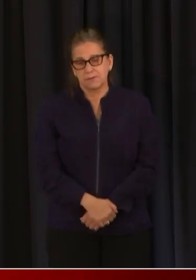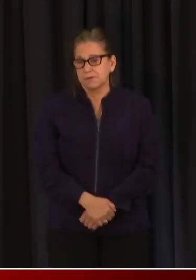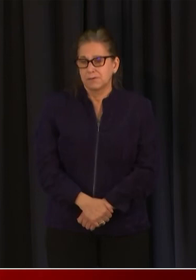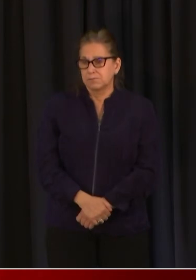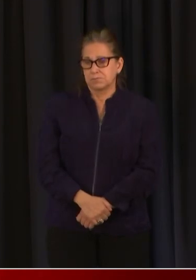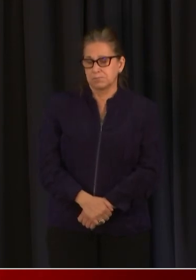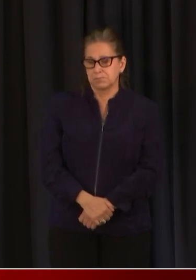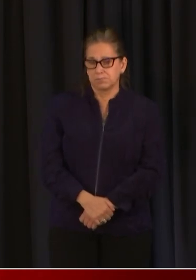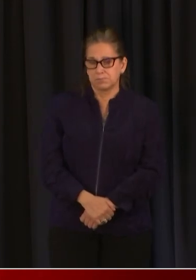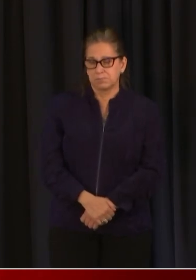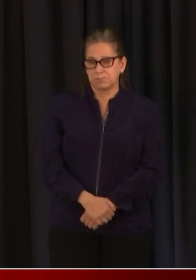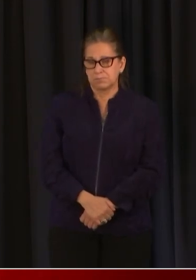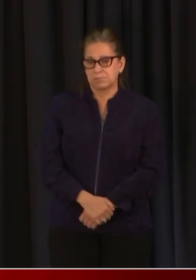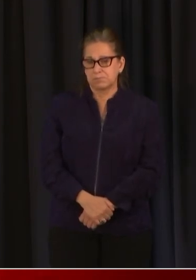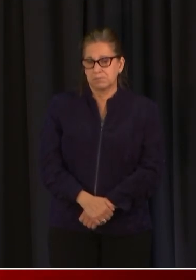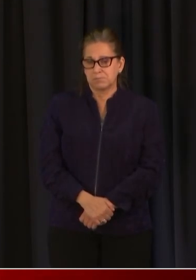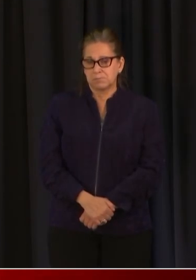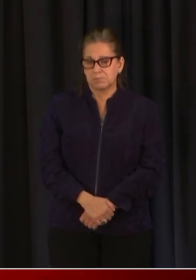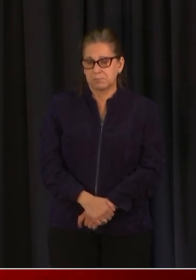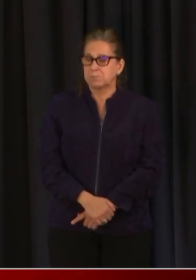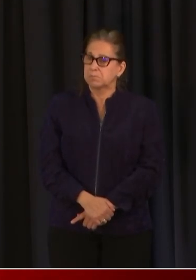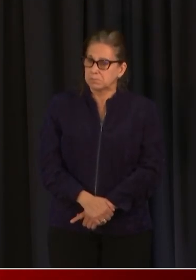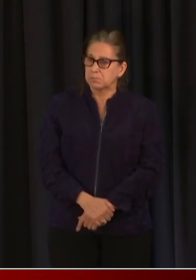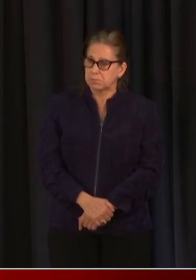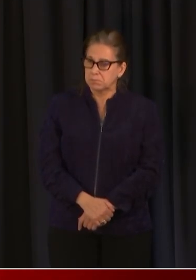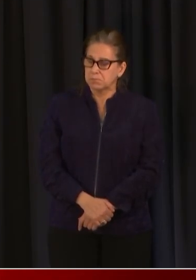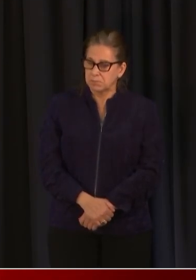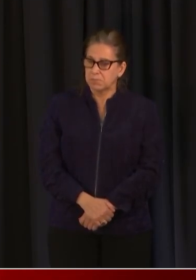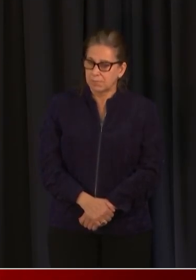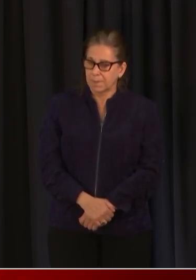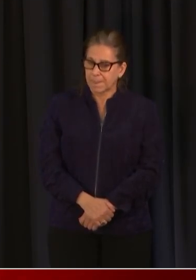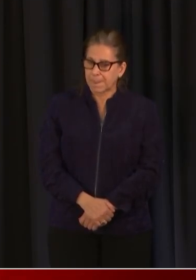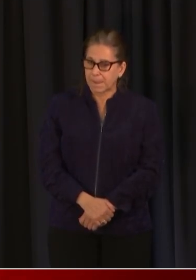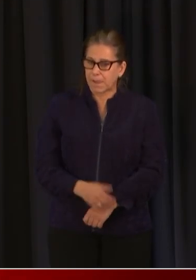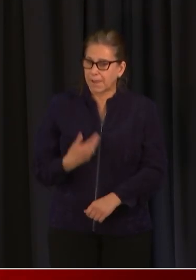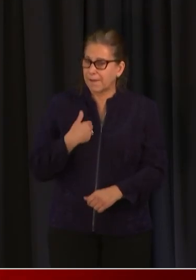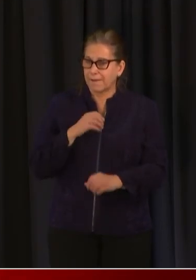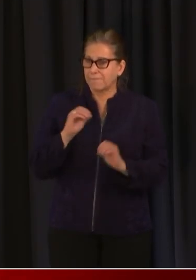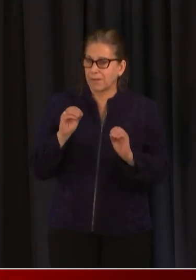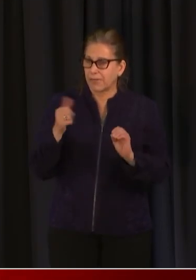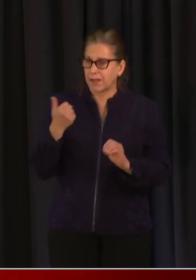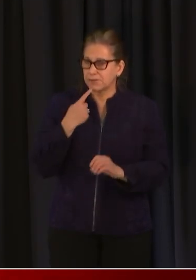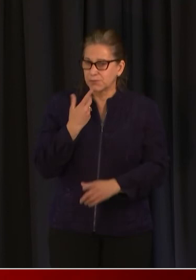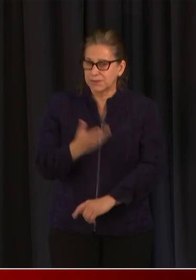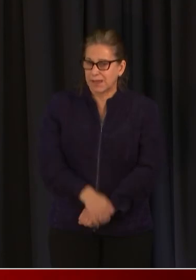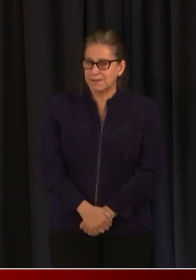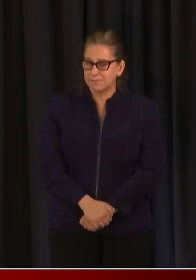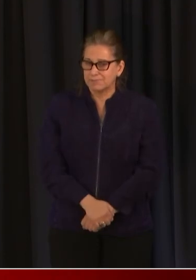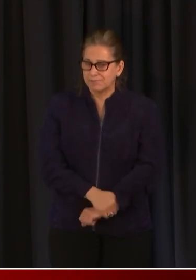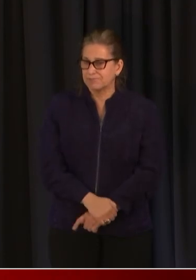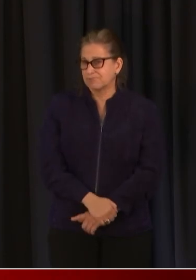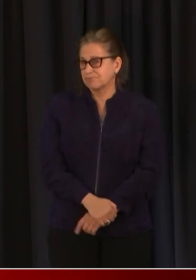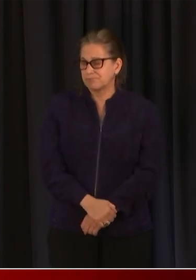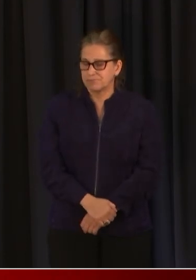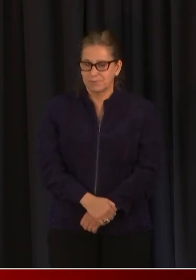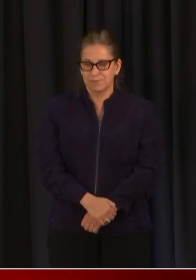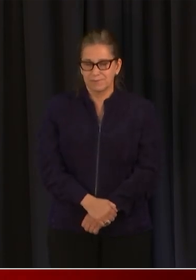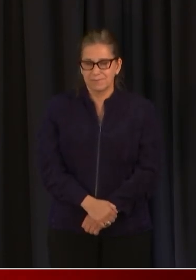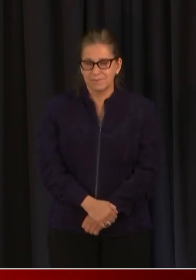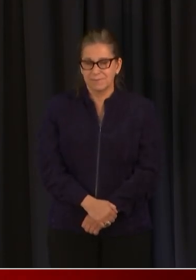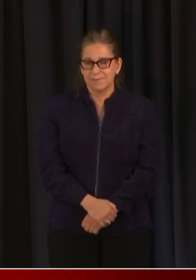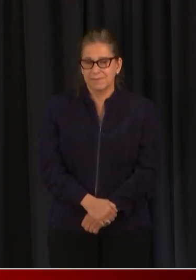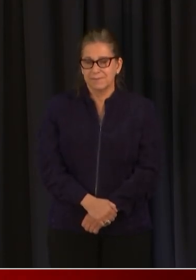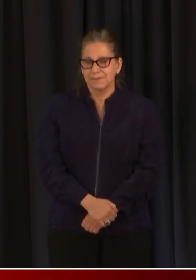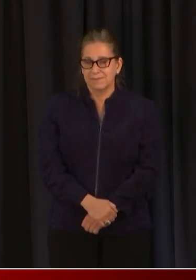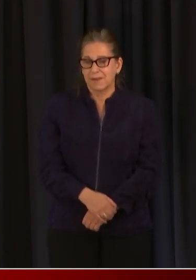Well, obviously, I agree to that. I don't really have anything else to say about that in particular, but